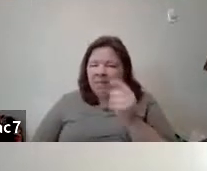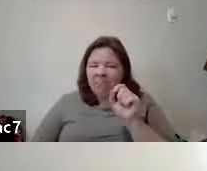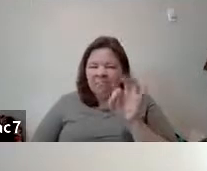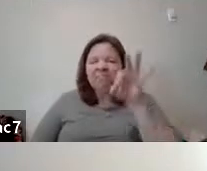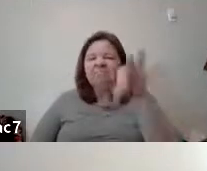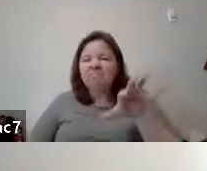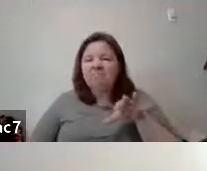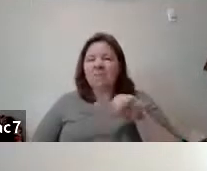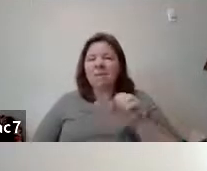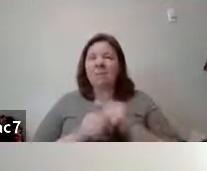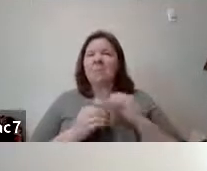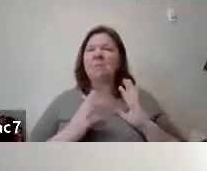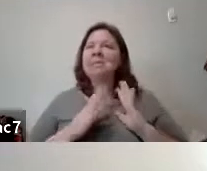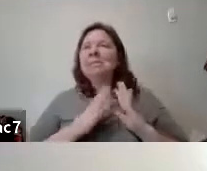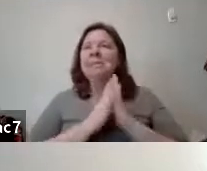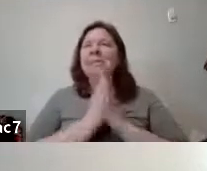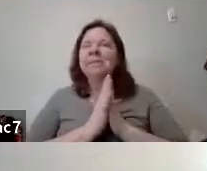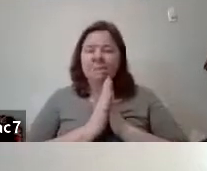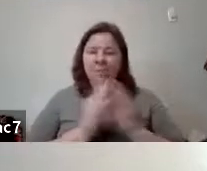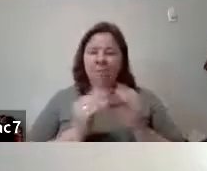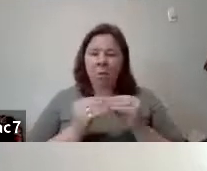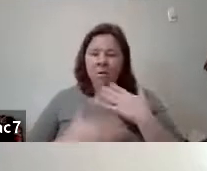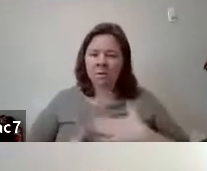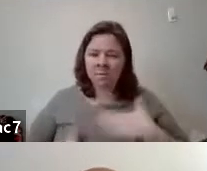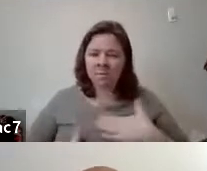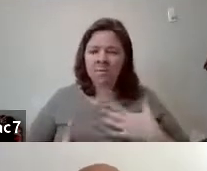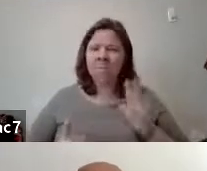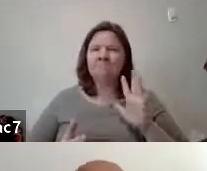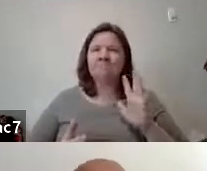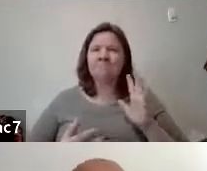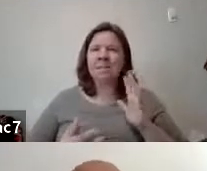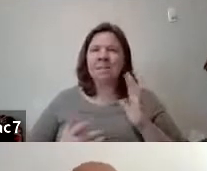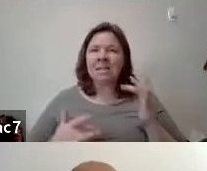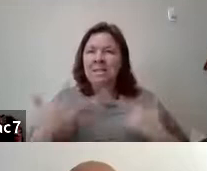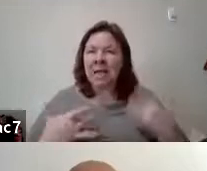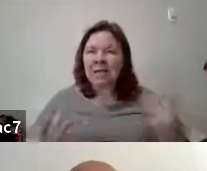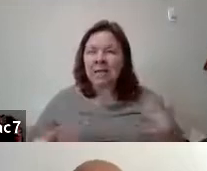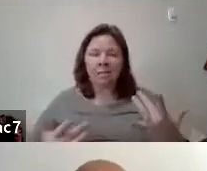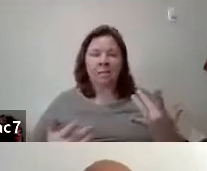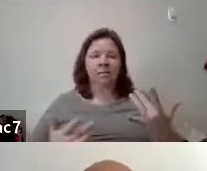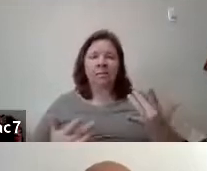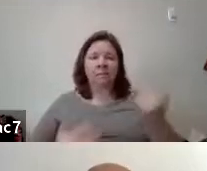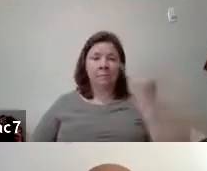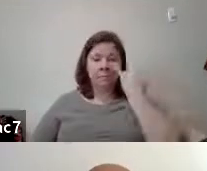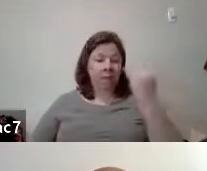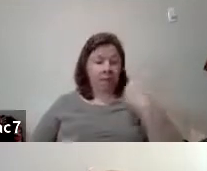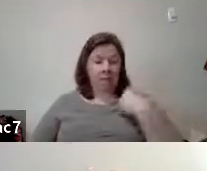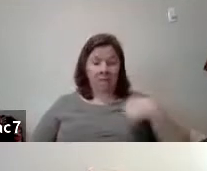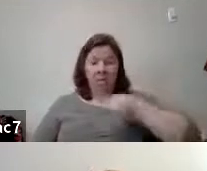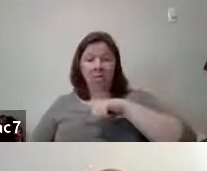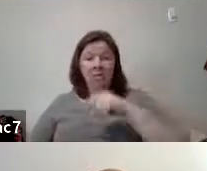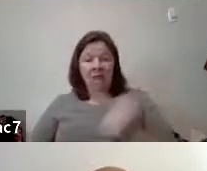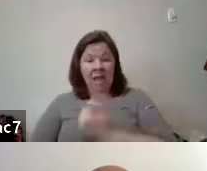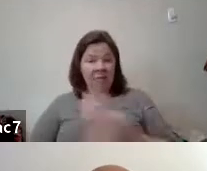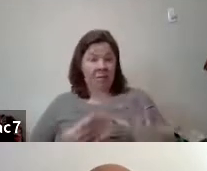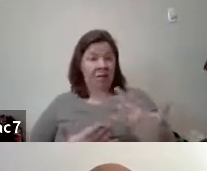make us just, what else? And like Dr. Bull said, he cannot. If he had given us everything, the